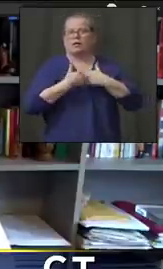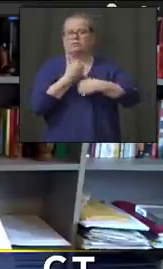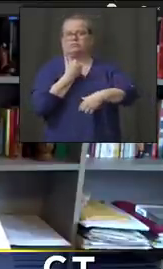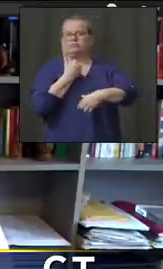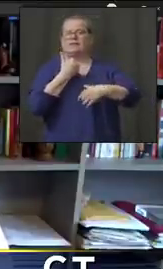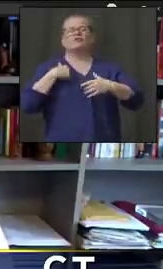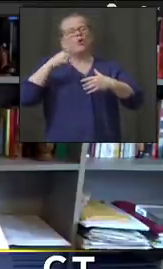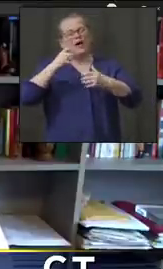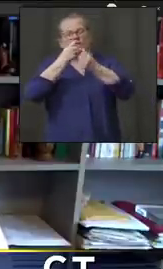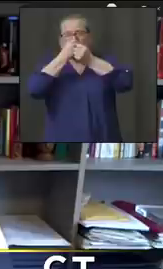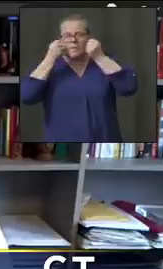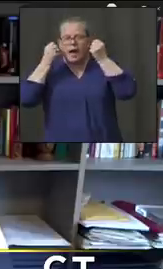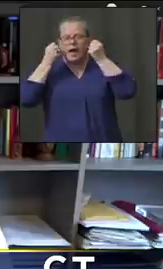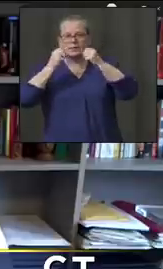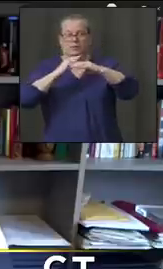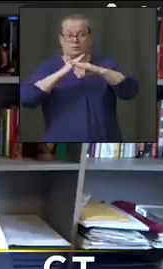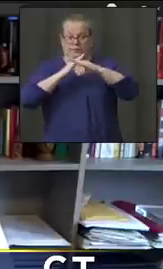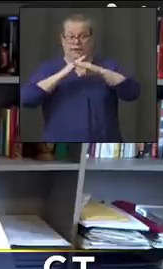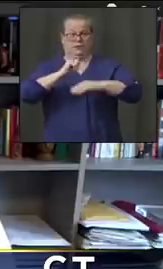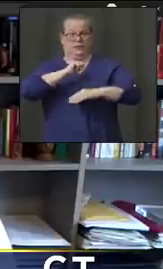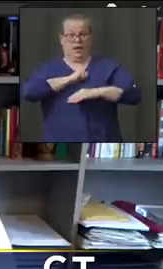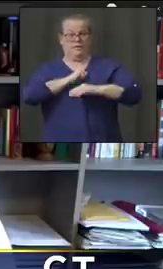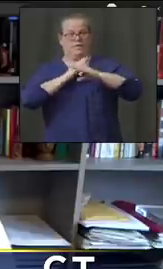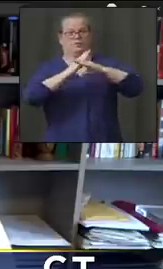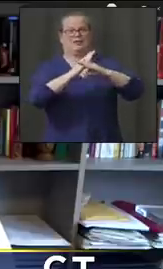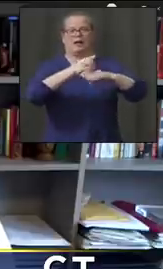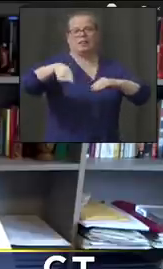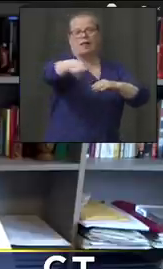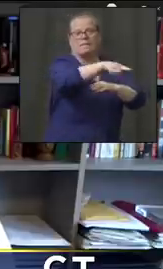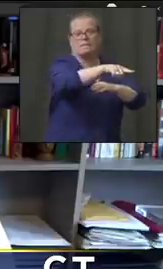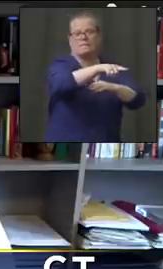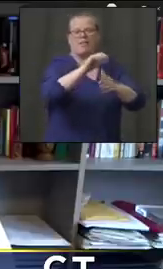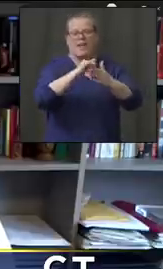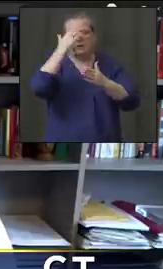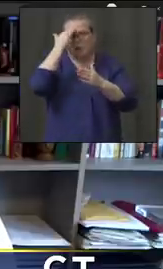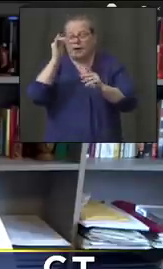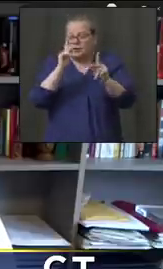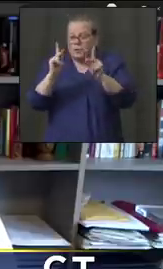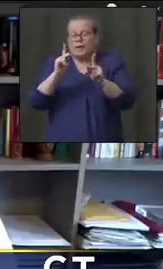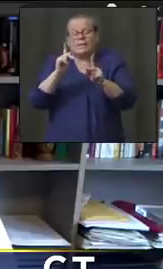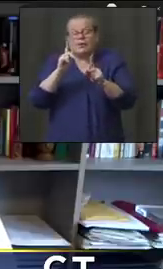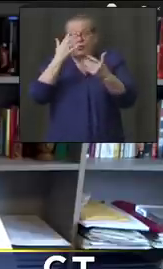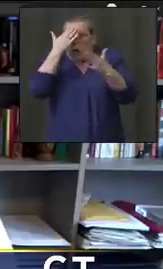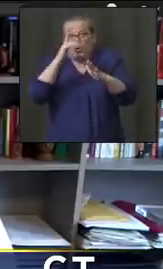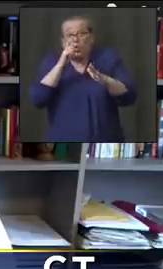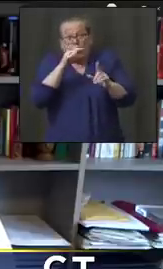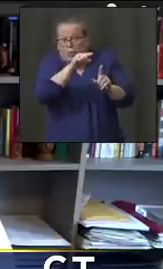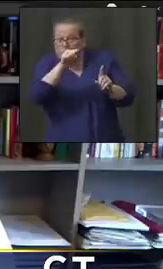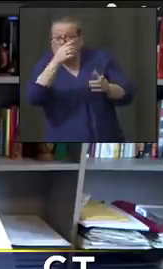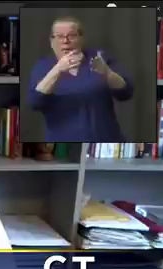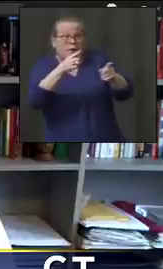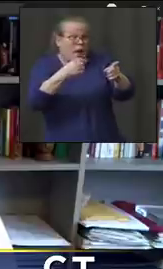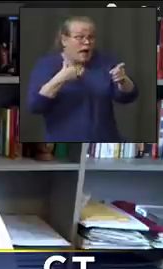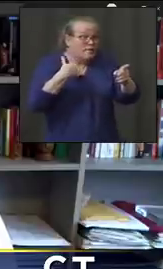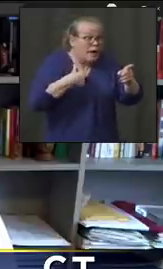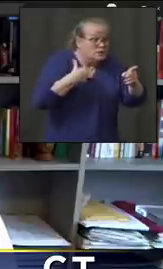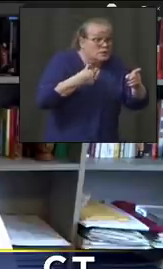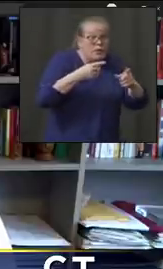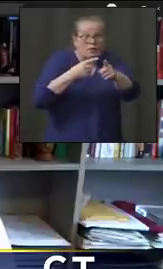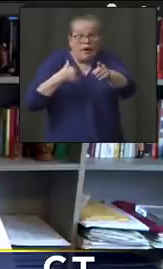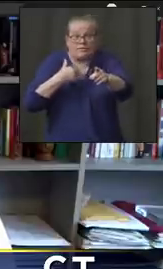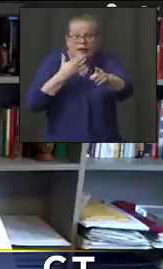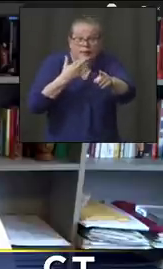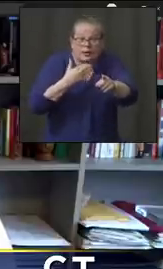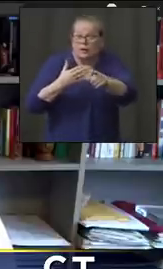to other people, and particularly those people who are vulnerable. Those people have underlying underlying medical conditions. There are